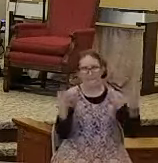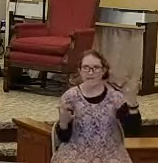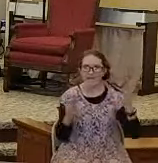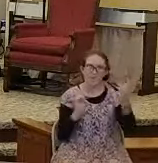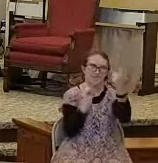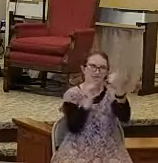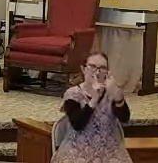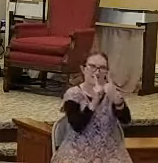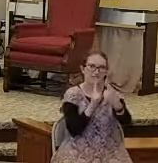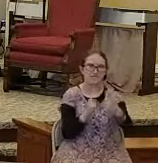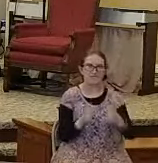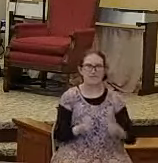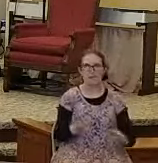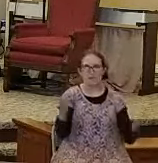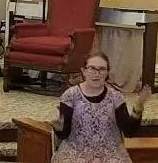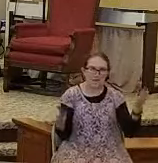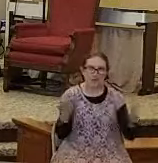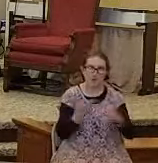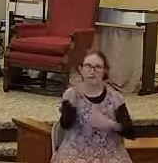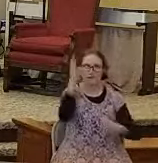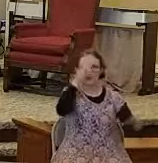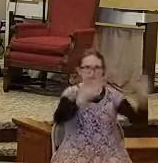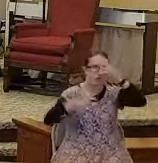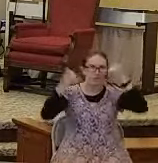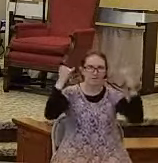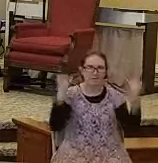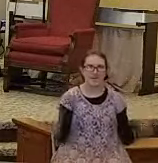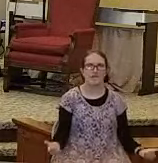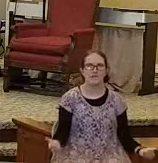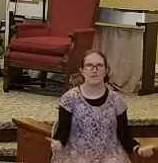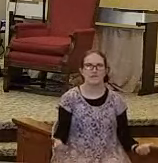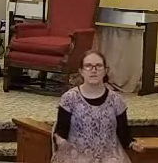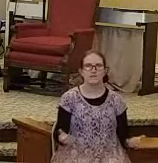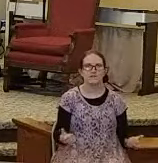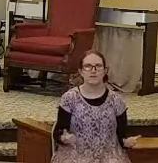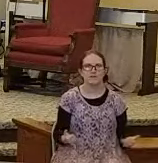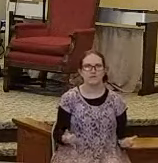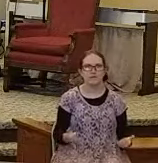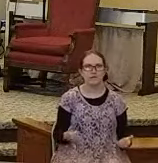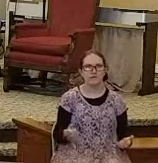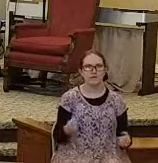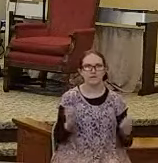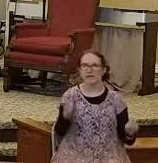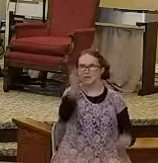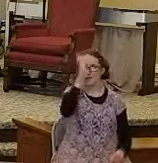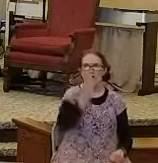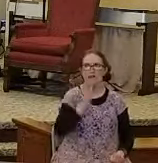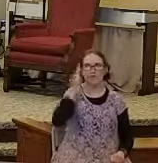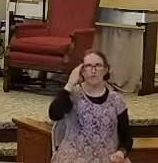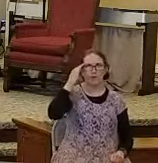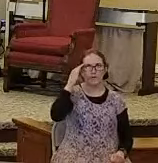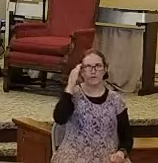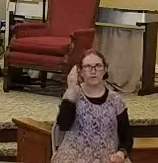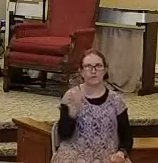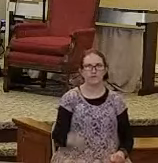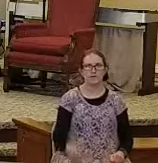facing. Amen. You might be going through a storm right now. Oh, yeah. Oh, but God knows.